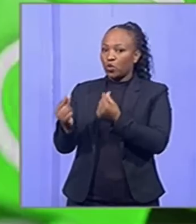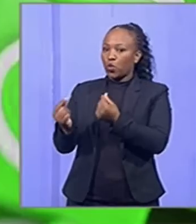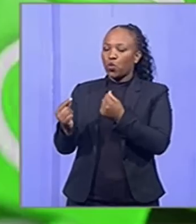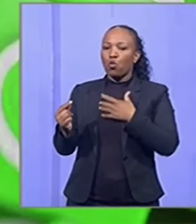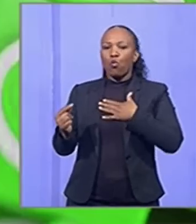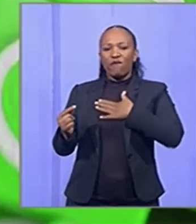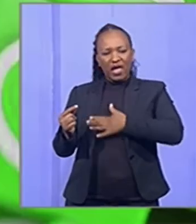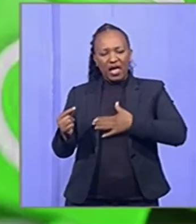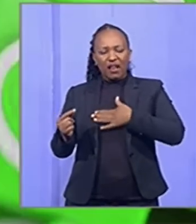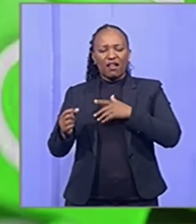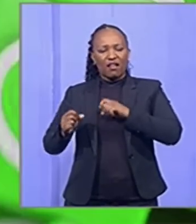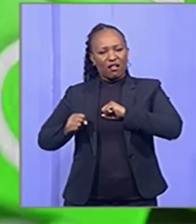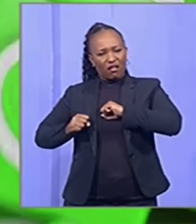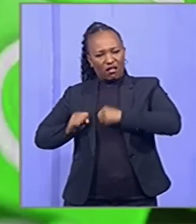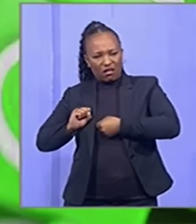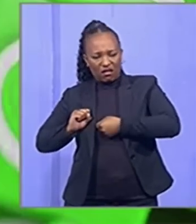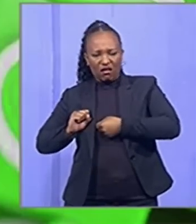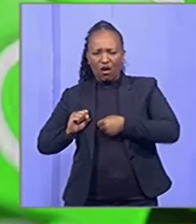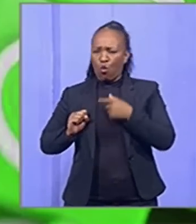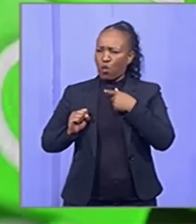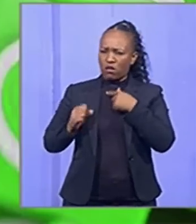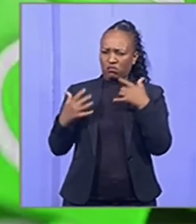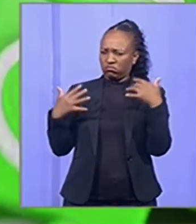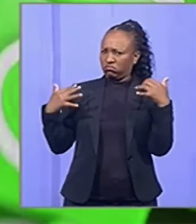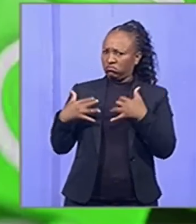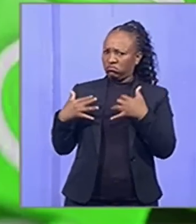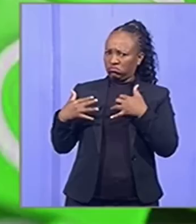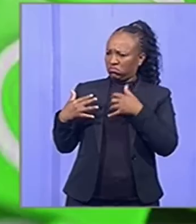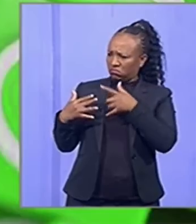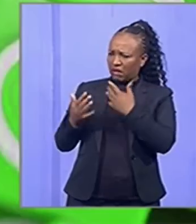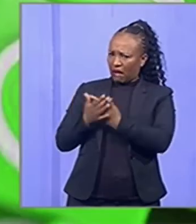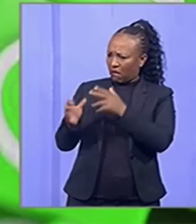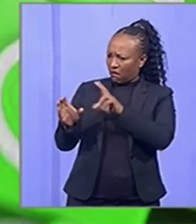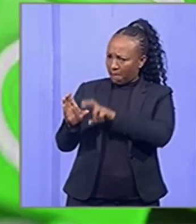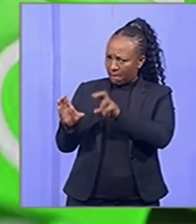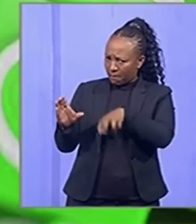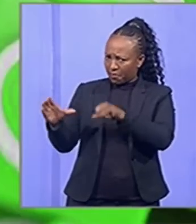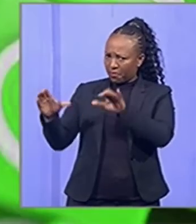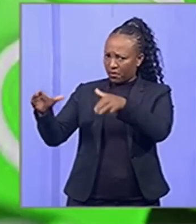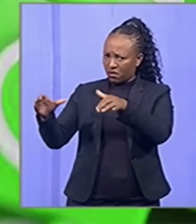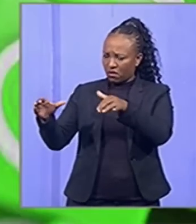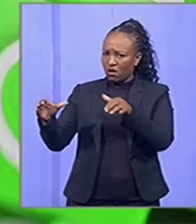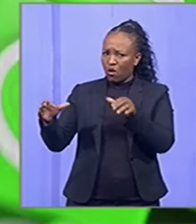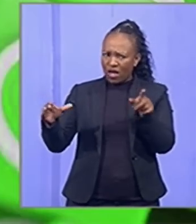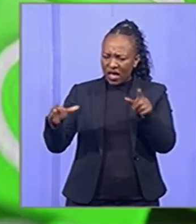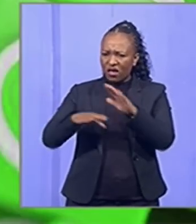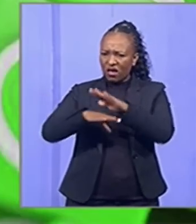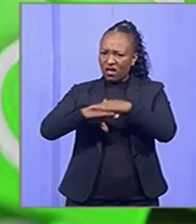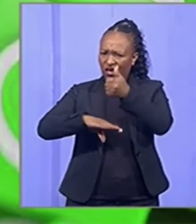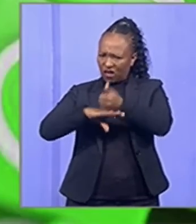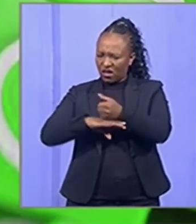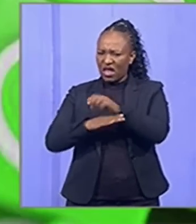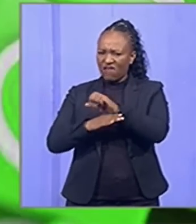bohloko gobane re sa tshepa gore ka itokolla go EFF ka ge e le bona bathomi ba mokgatlo wa